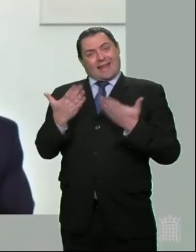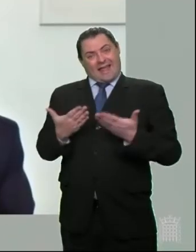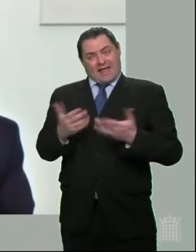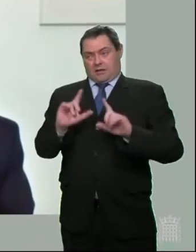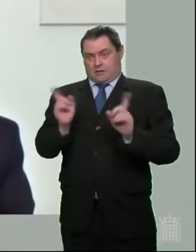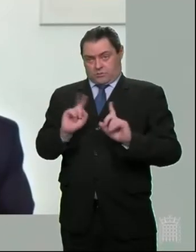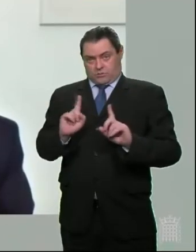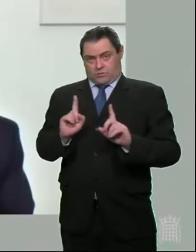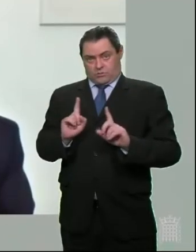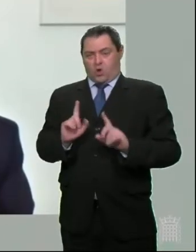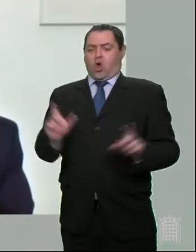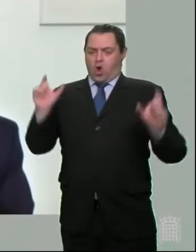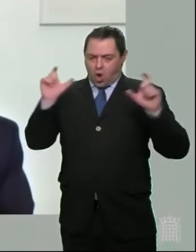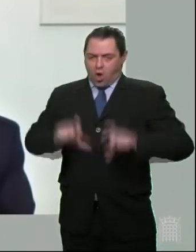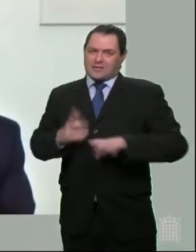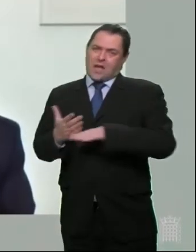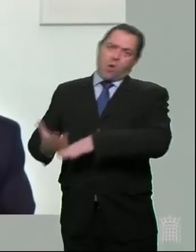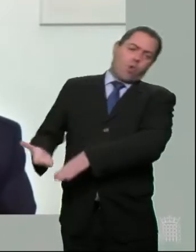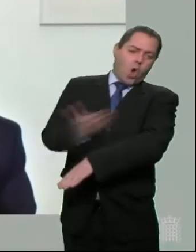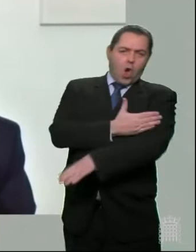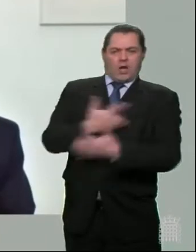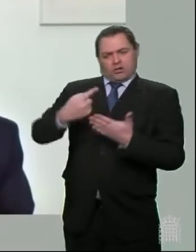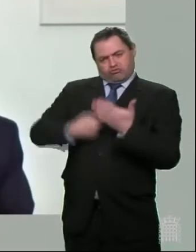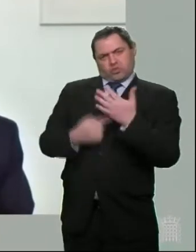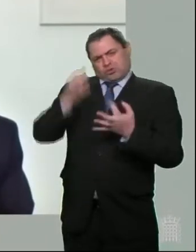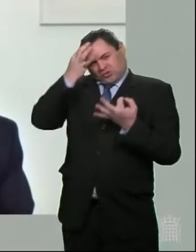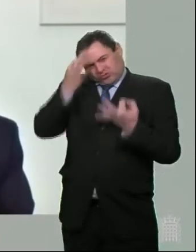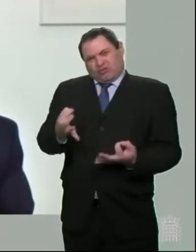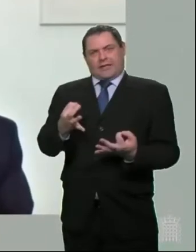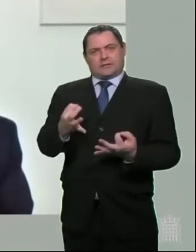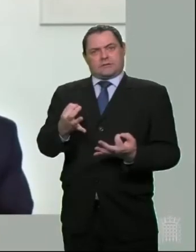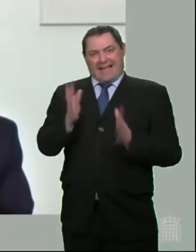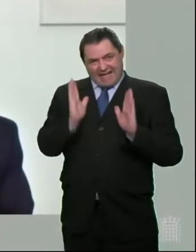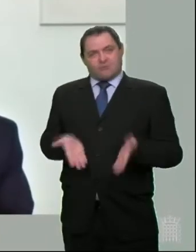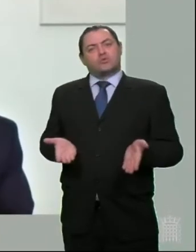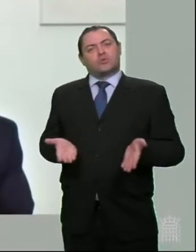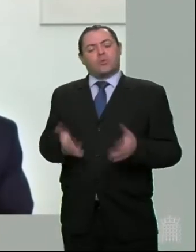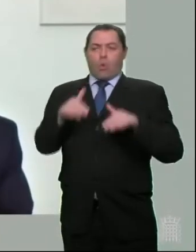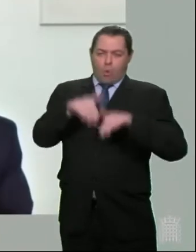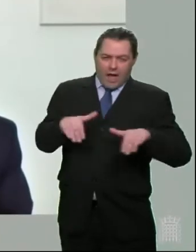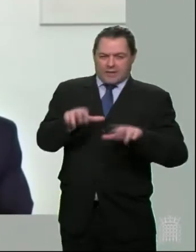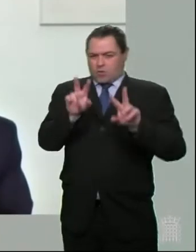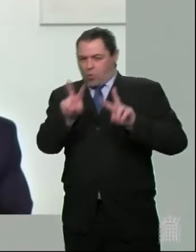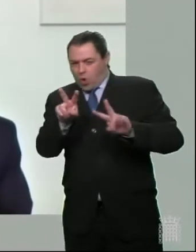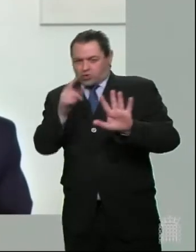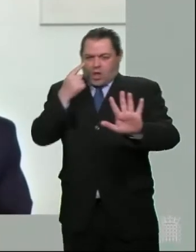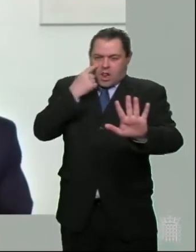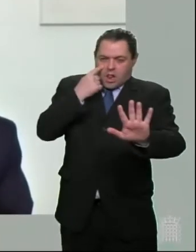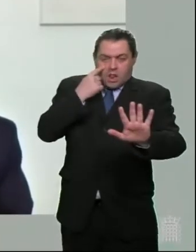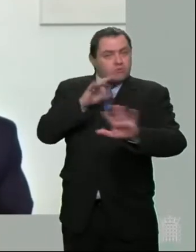hard, early and broad if you're going to get on top of this. Waiting and watching simply doesn't